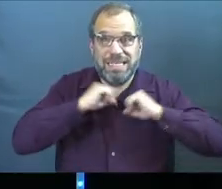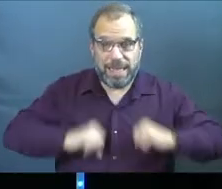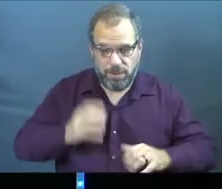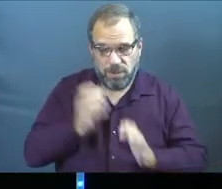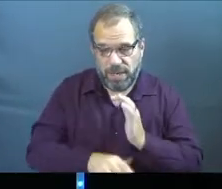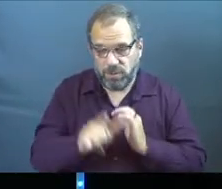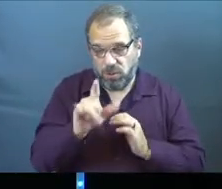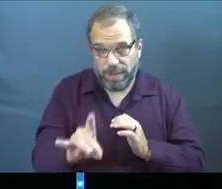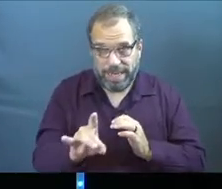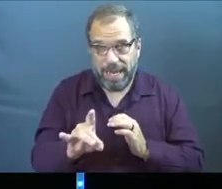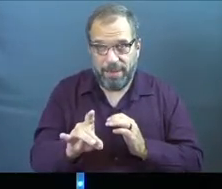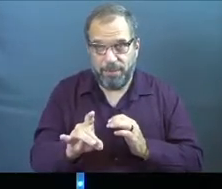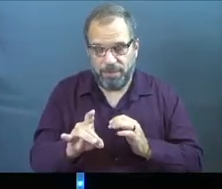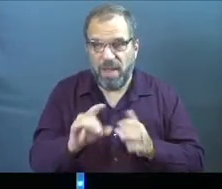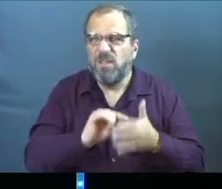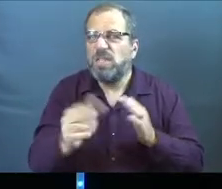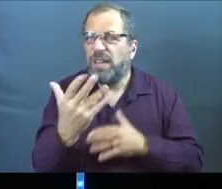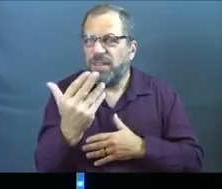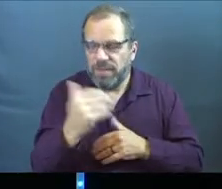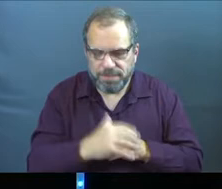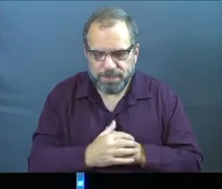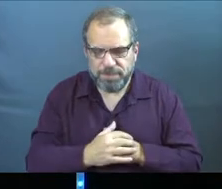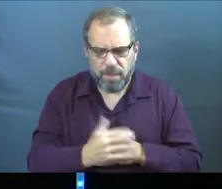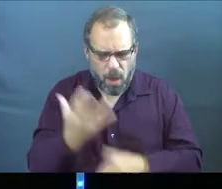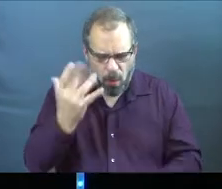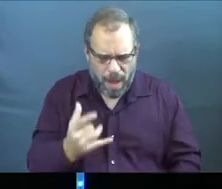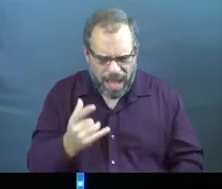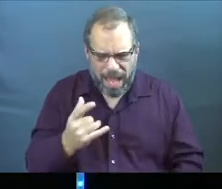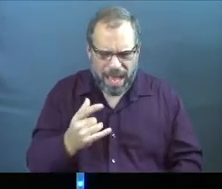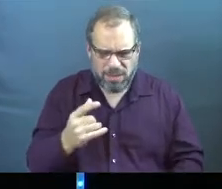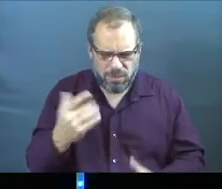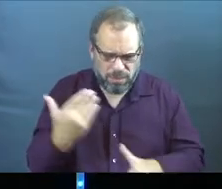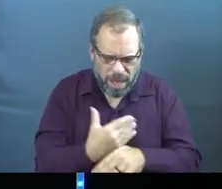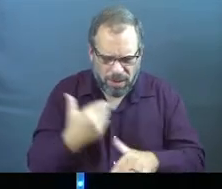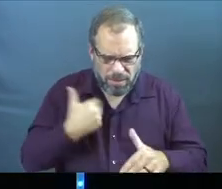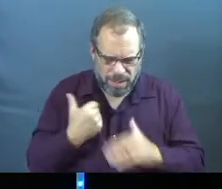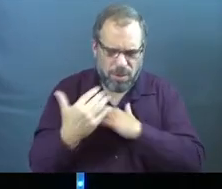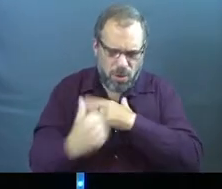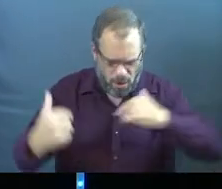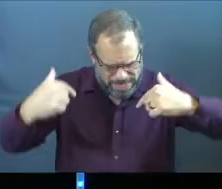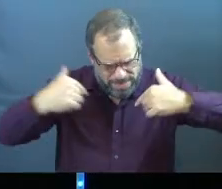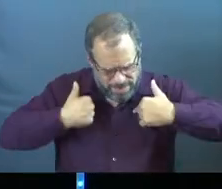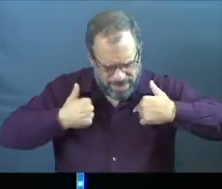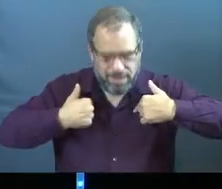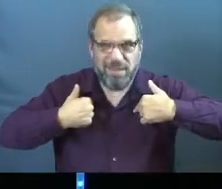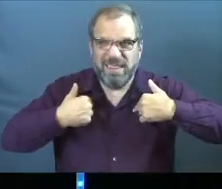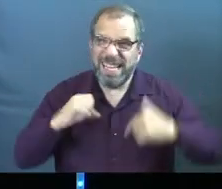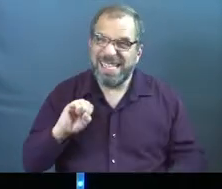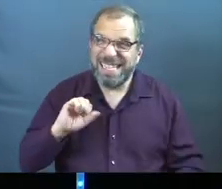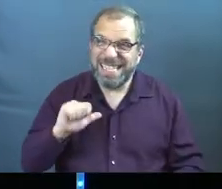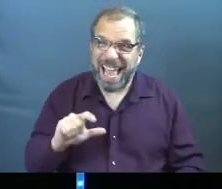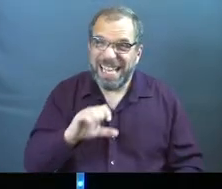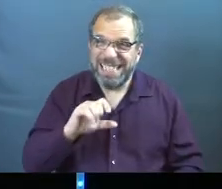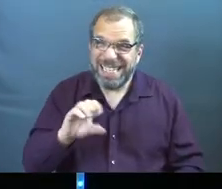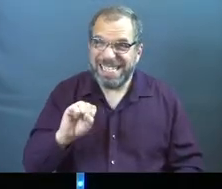28. So Samuel starts in verse 15 and he says, why have you disturbed me by calling me back? Samuel asks Saul.